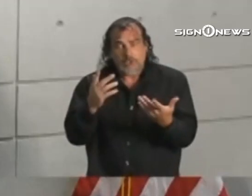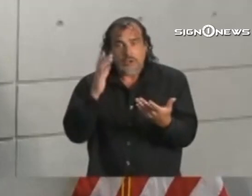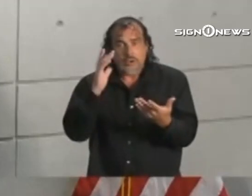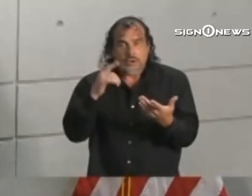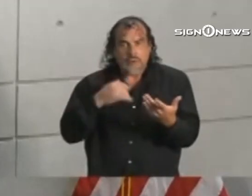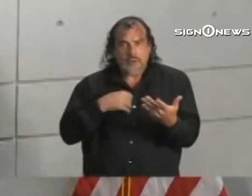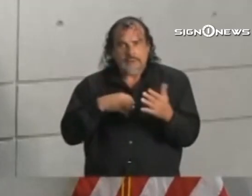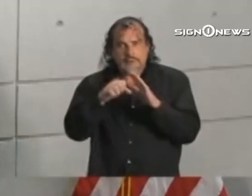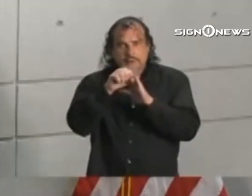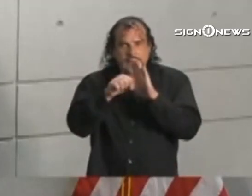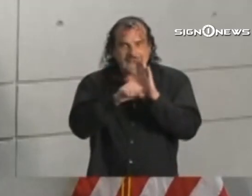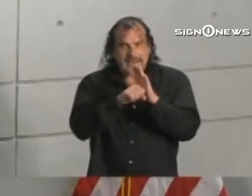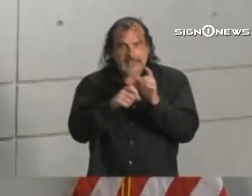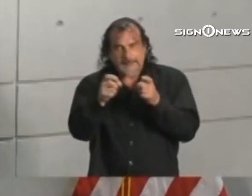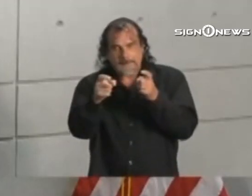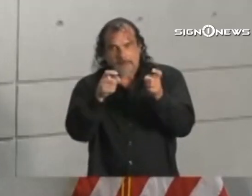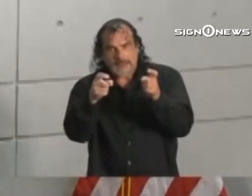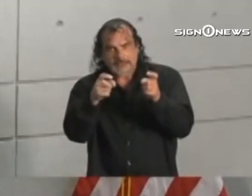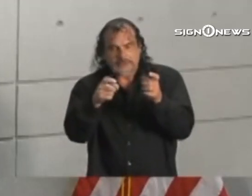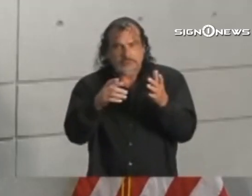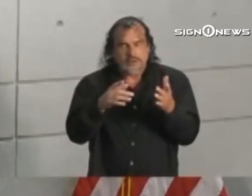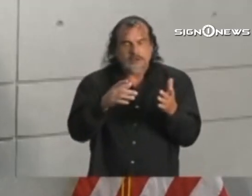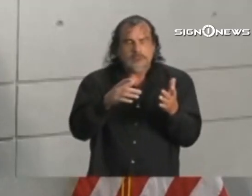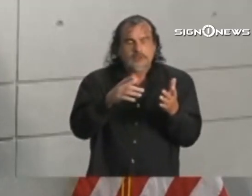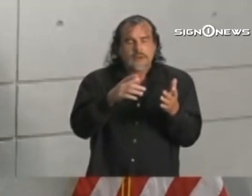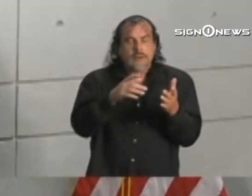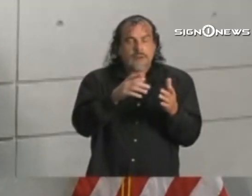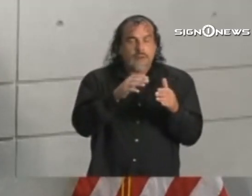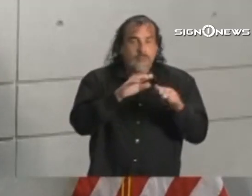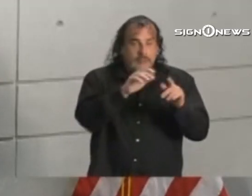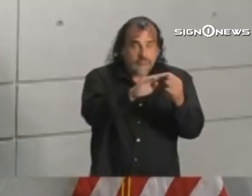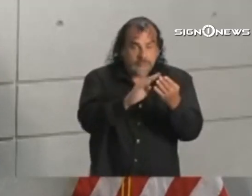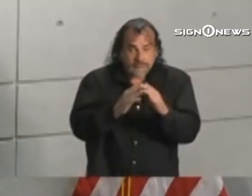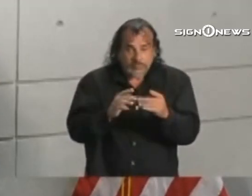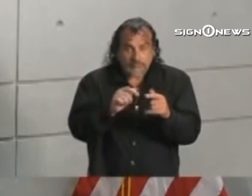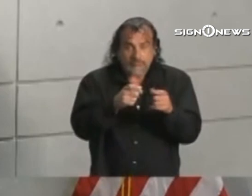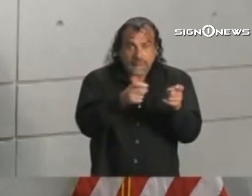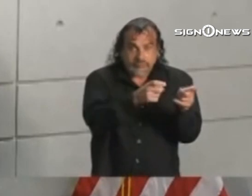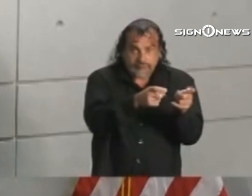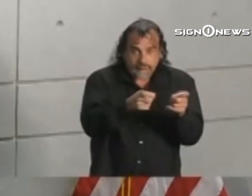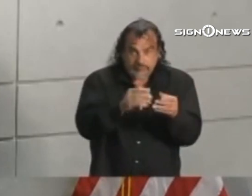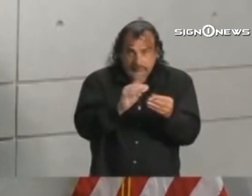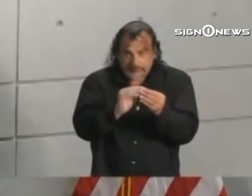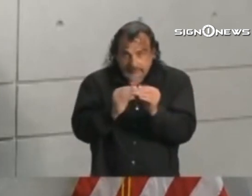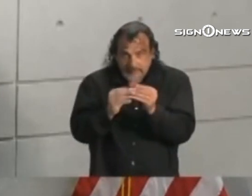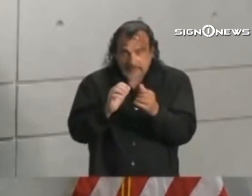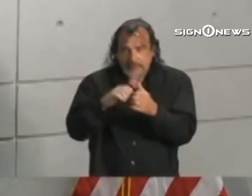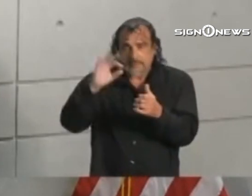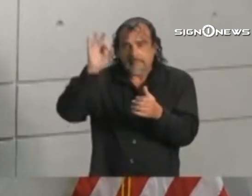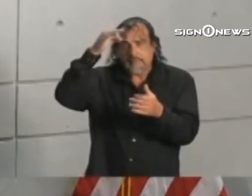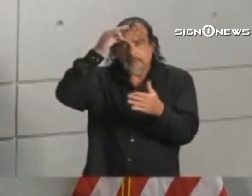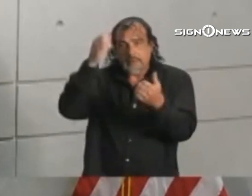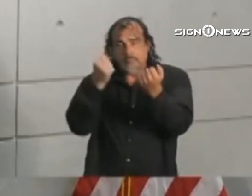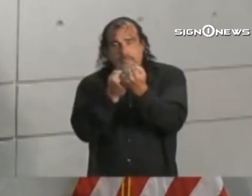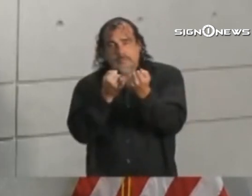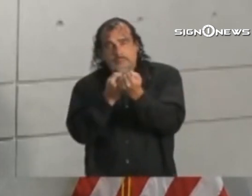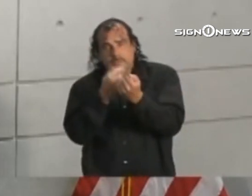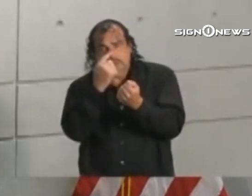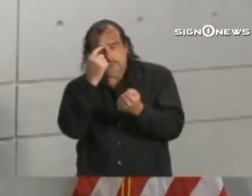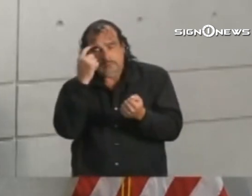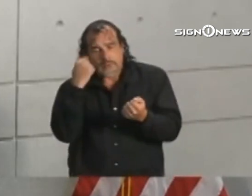state managed, locally executed, and federally supported. We have been in contact with our federal partners as well. I